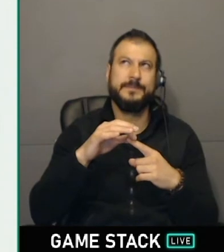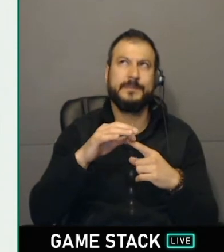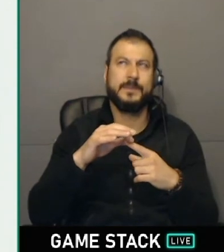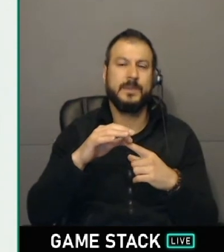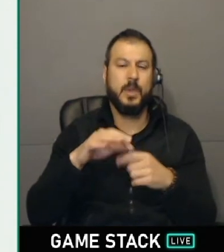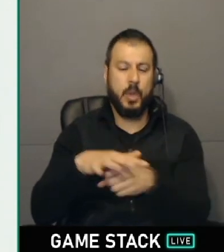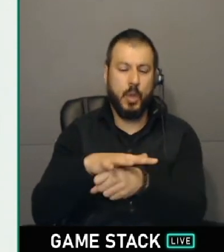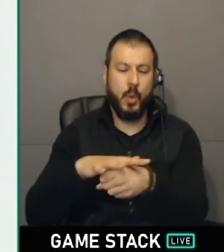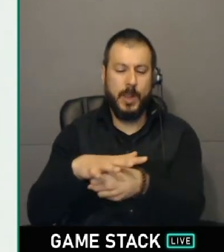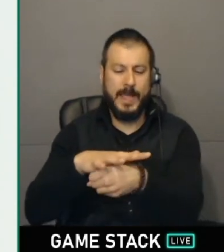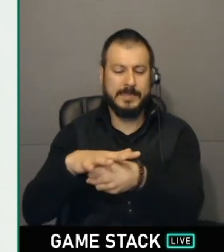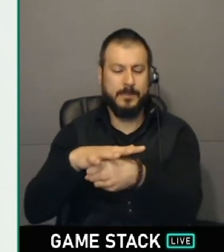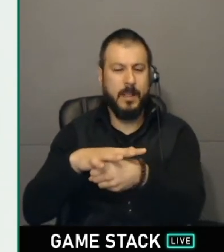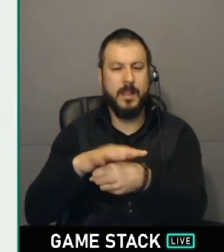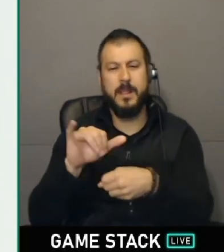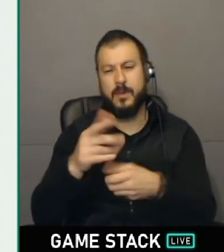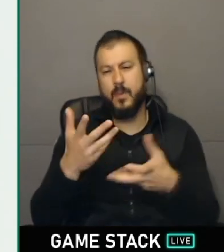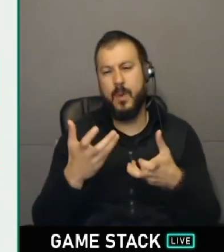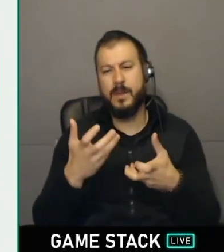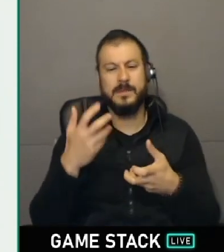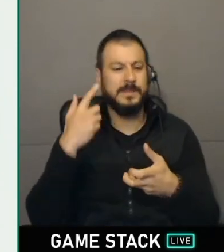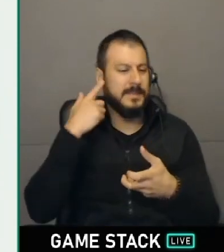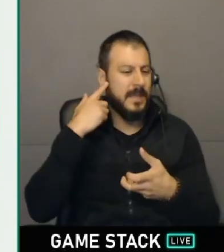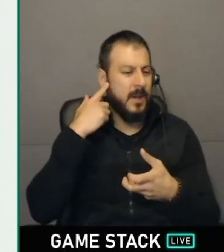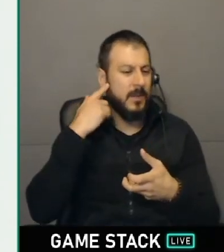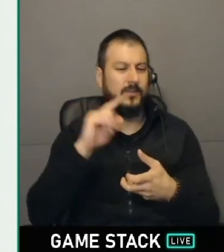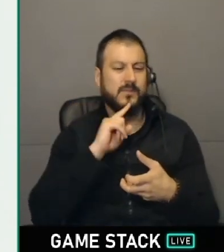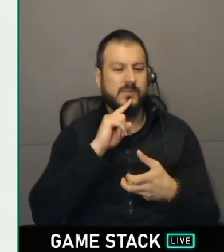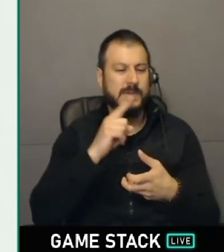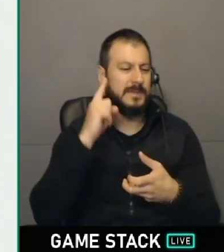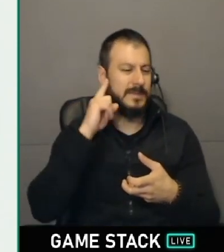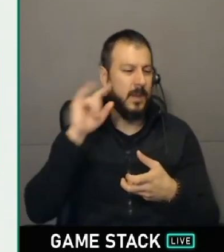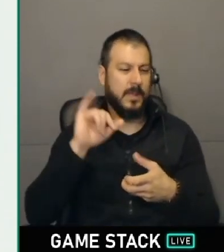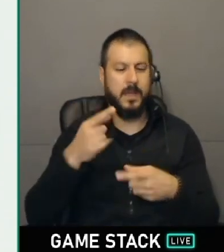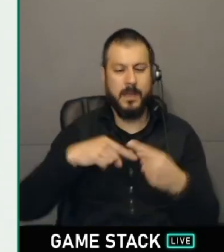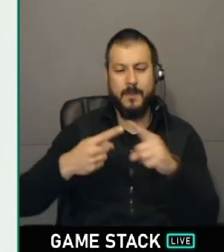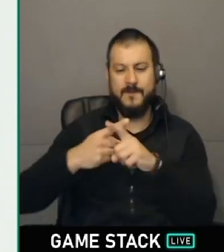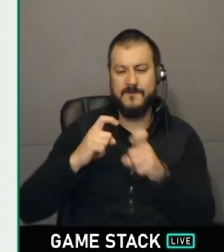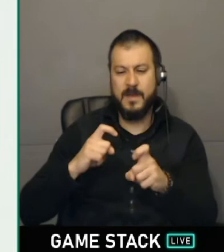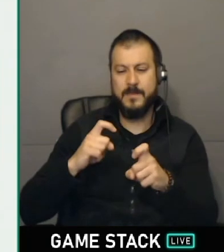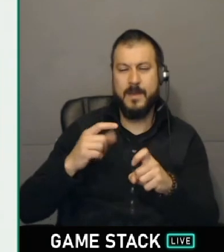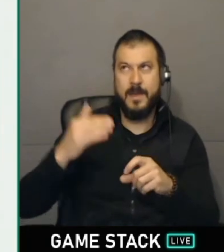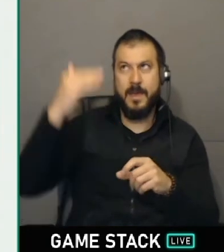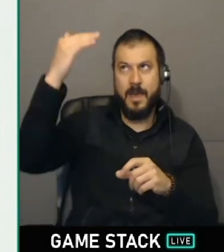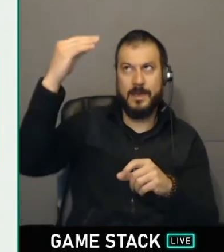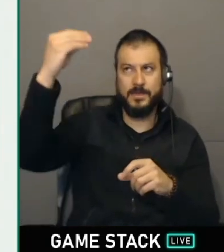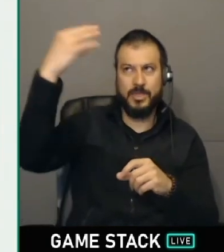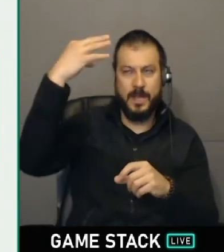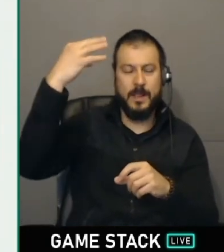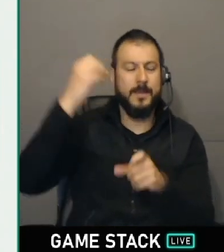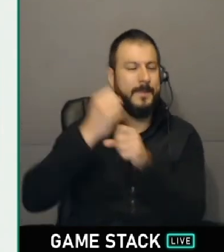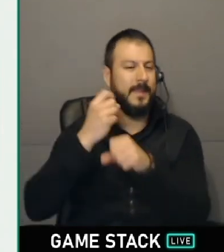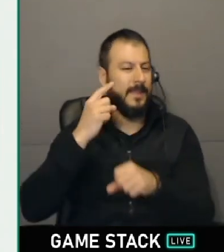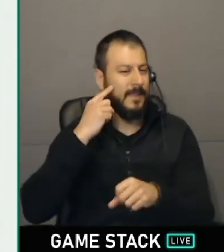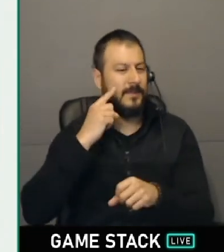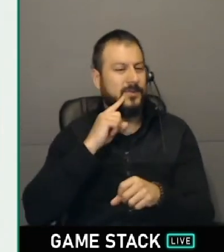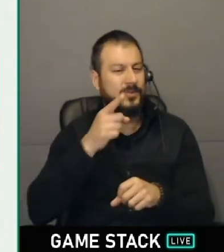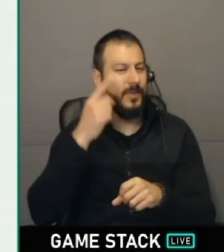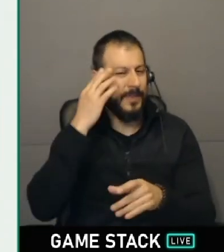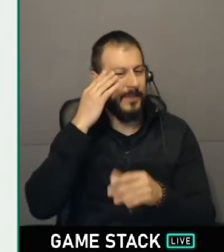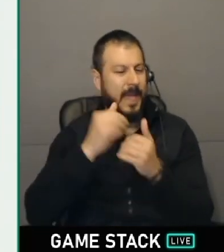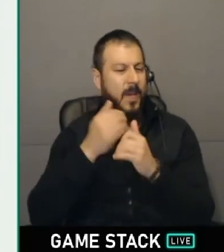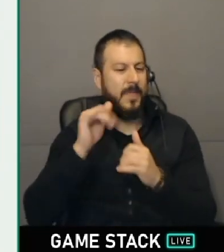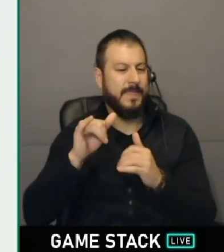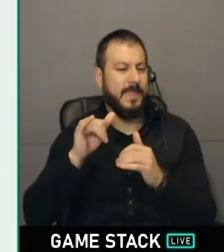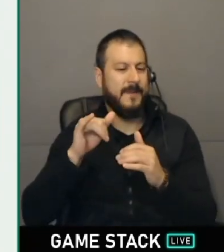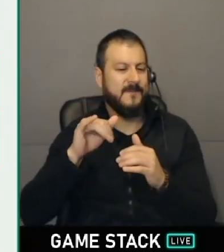localizable, like you want a sound that's really sounds like it's coming from a height channel, make sure that you think about how the frequency of that sound is